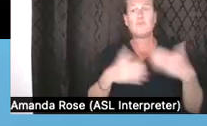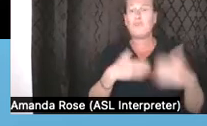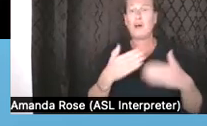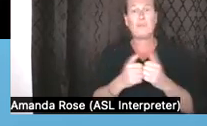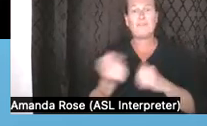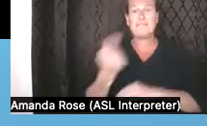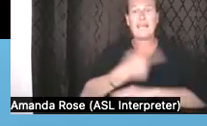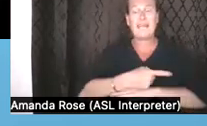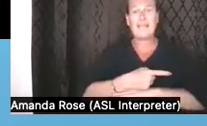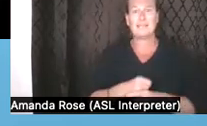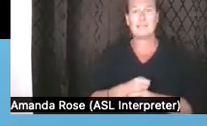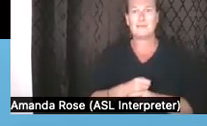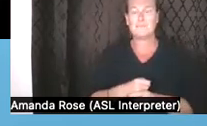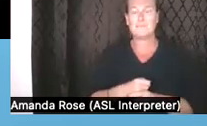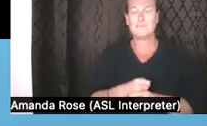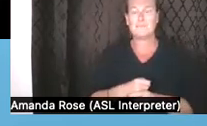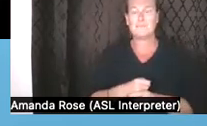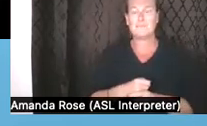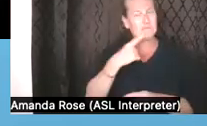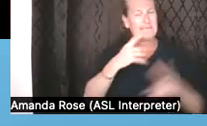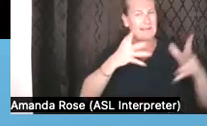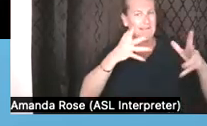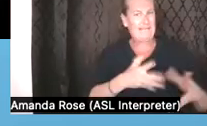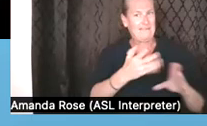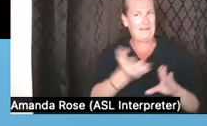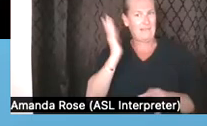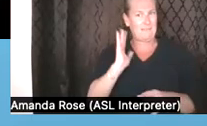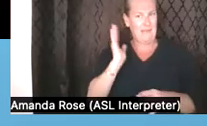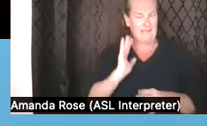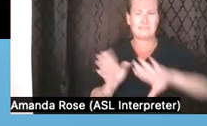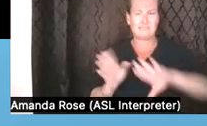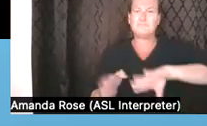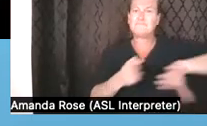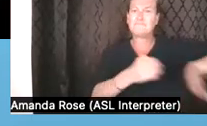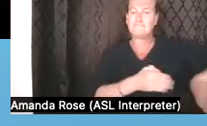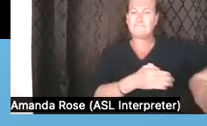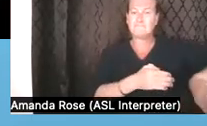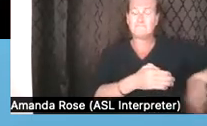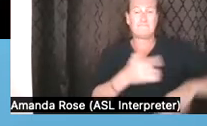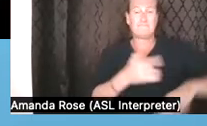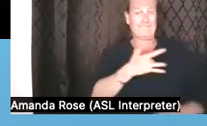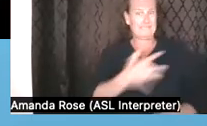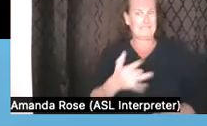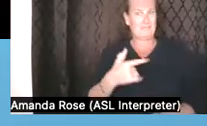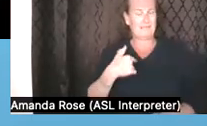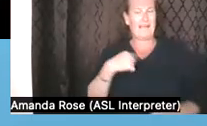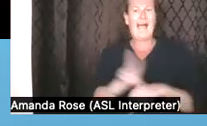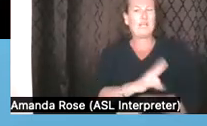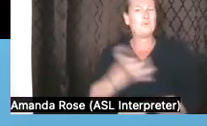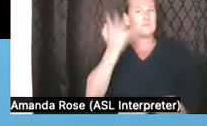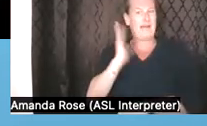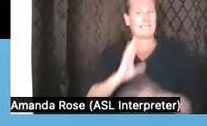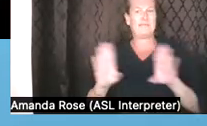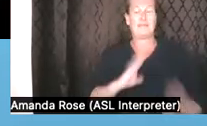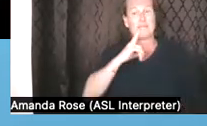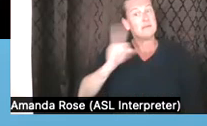said the leave it in the past, because that's something that I will typically use their past behavior to say, remember when